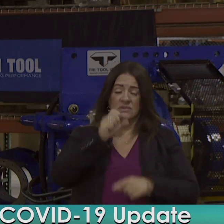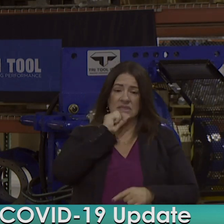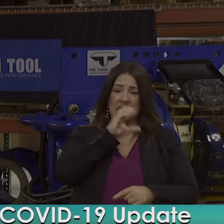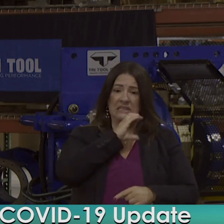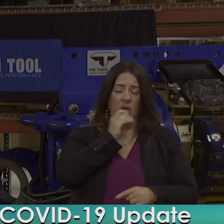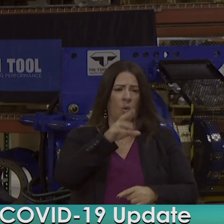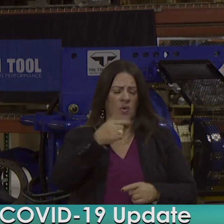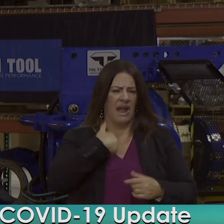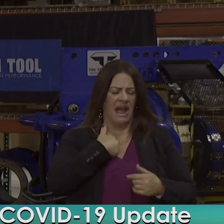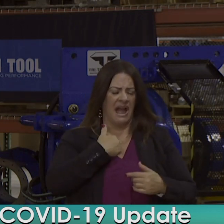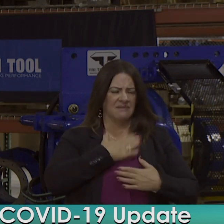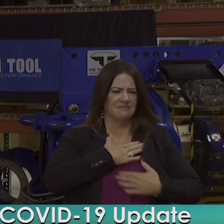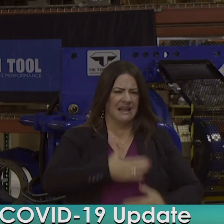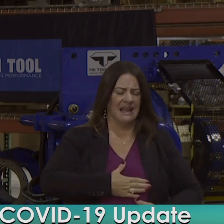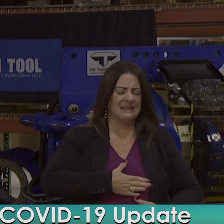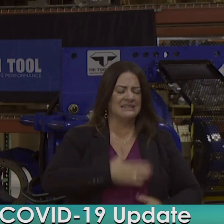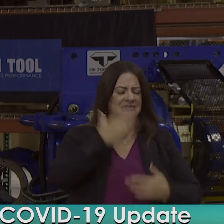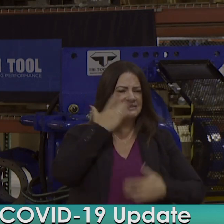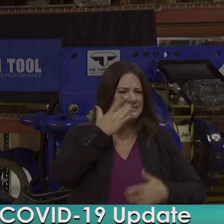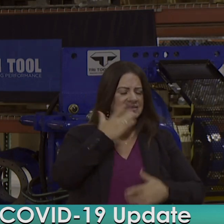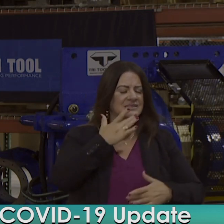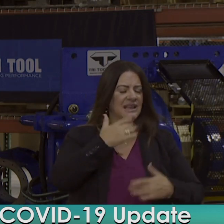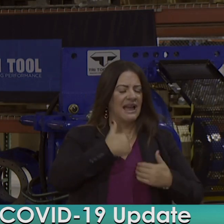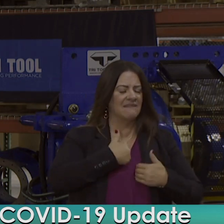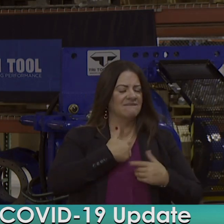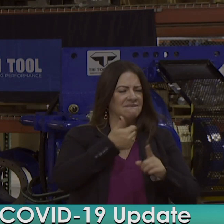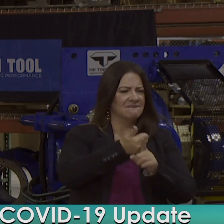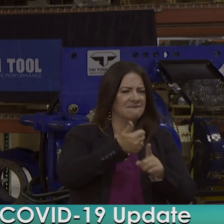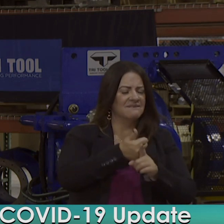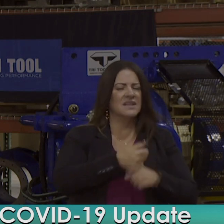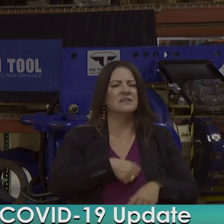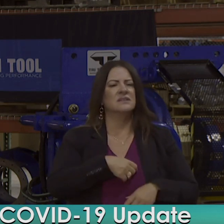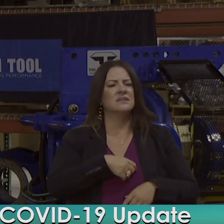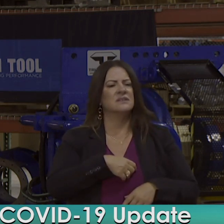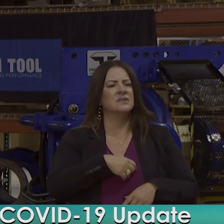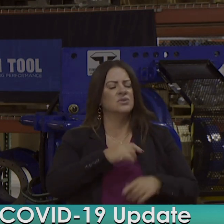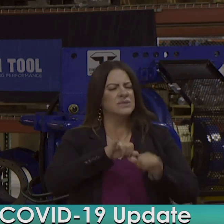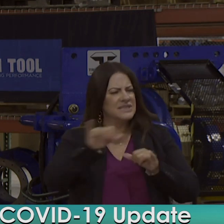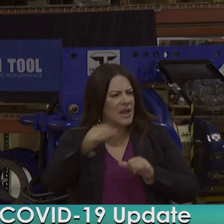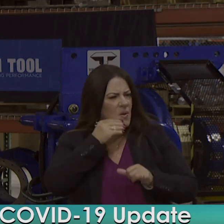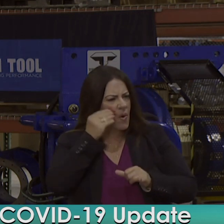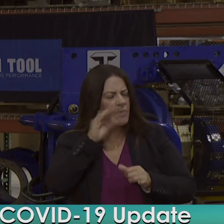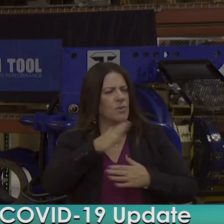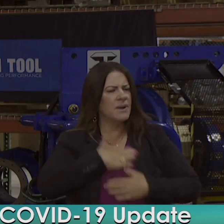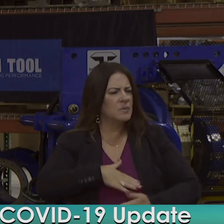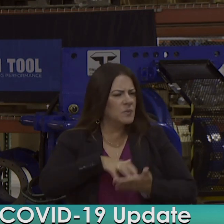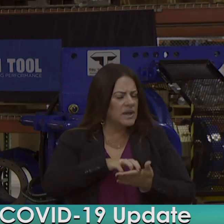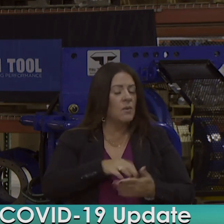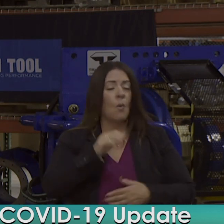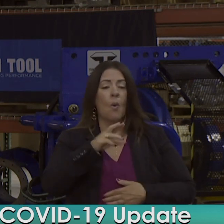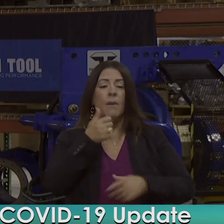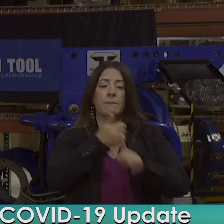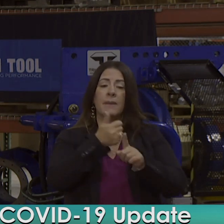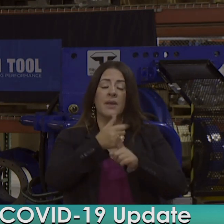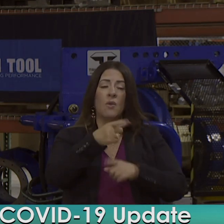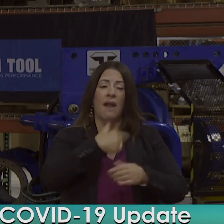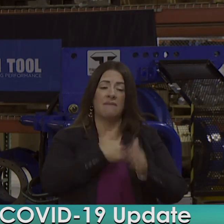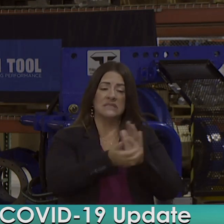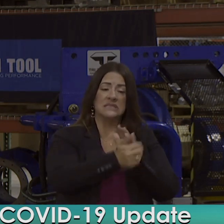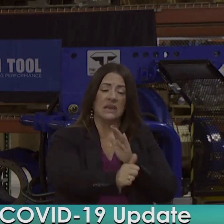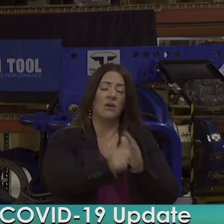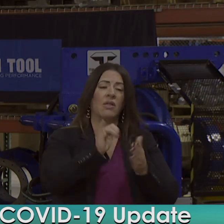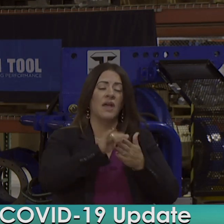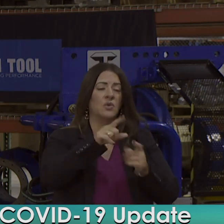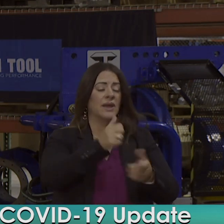a pre-existing condition, to answer the call as it relates to contact tracers that may make a call to